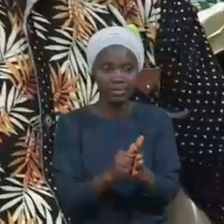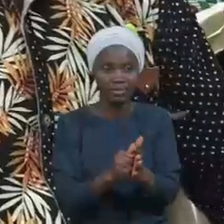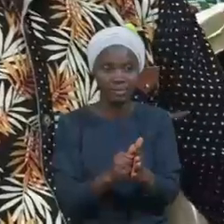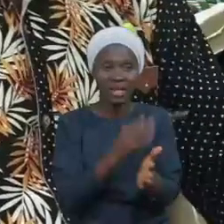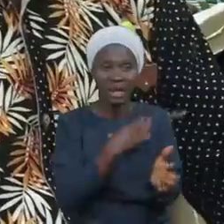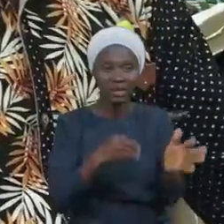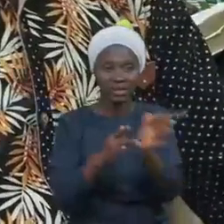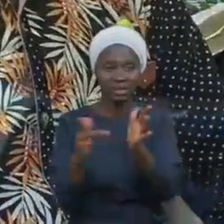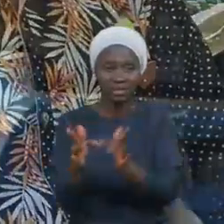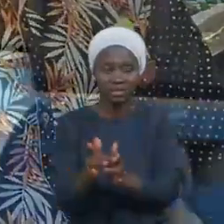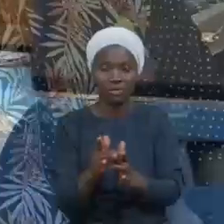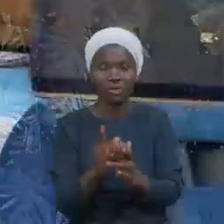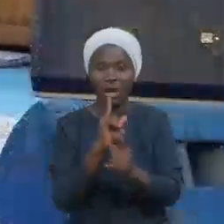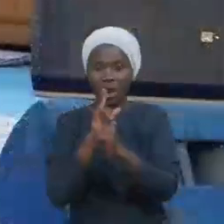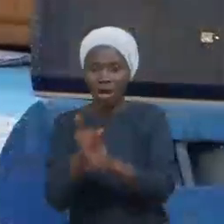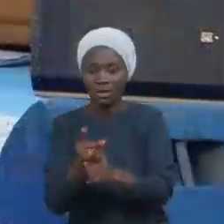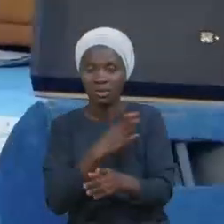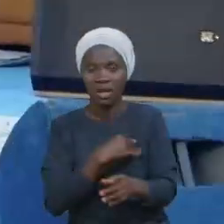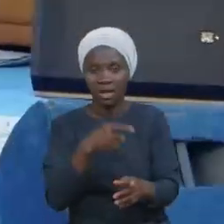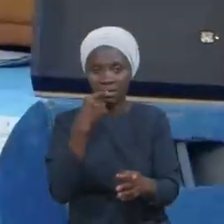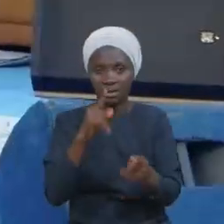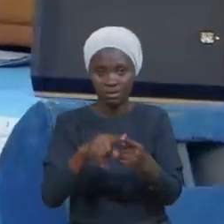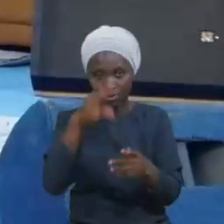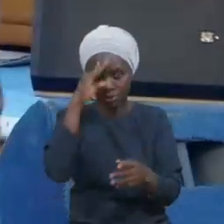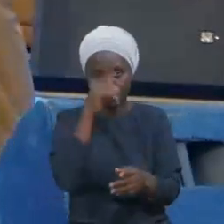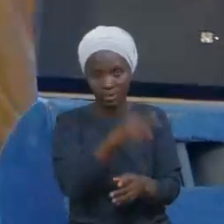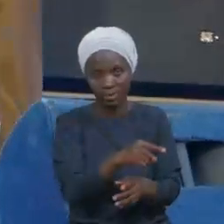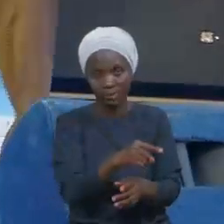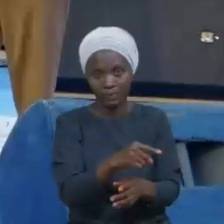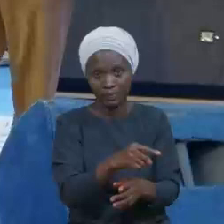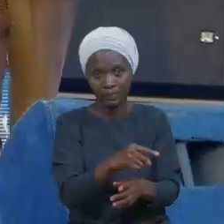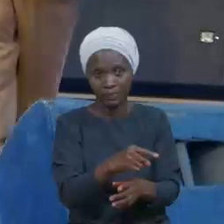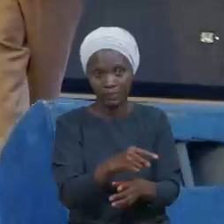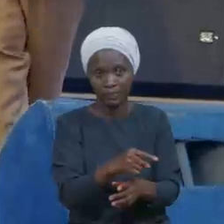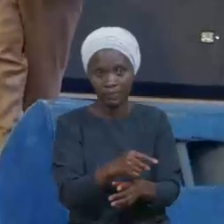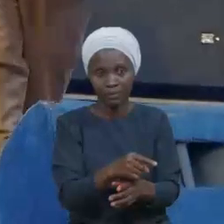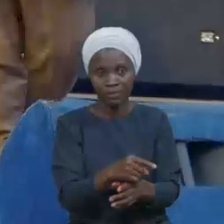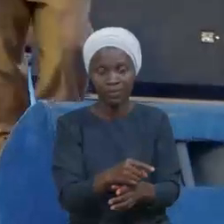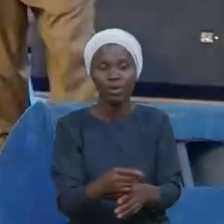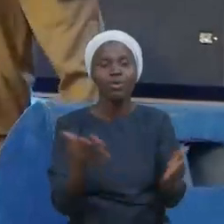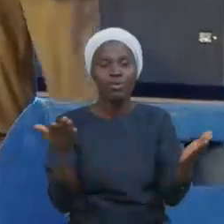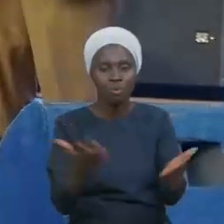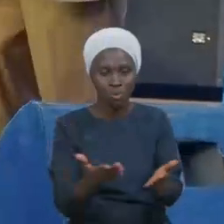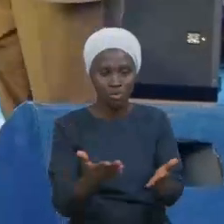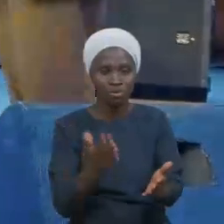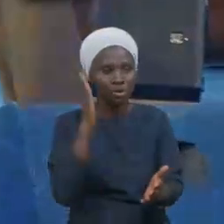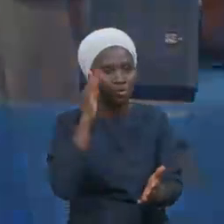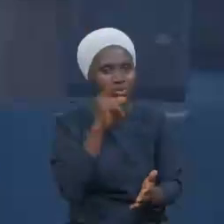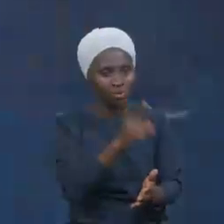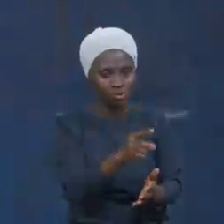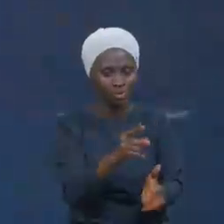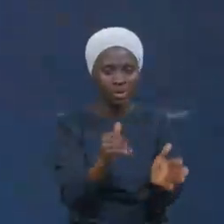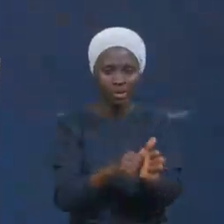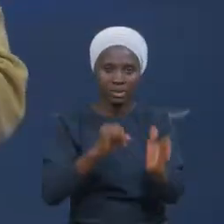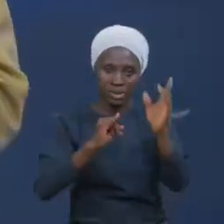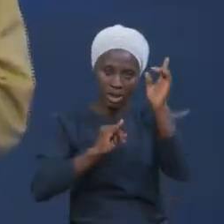and Jesus answered and said unto him, what wilt thou that I